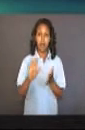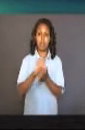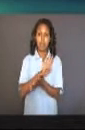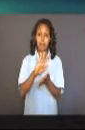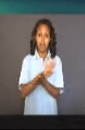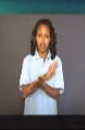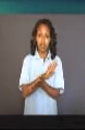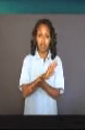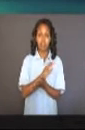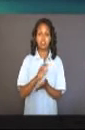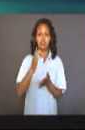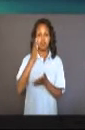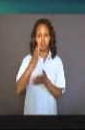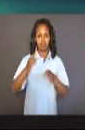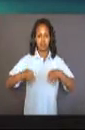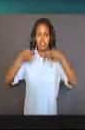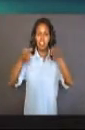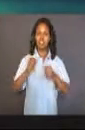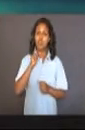Paper is an insulator.